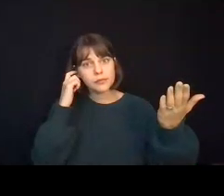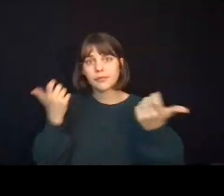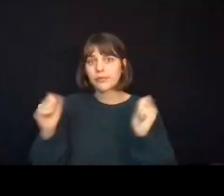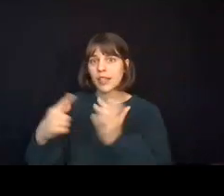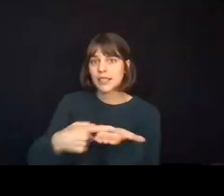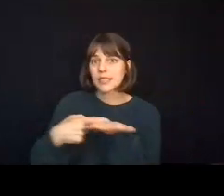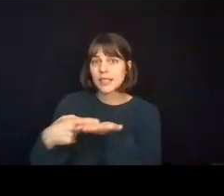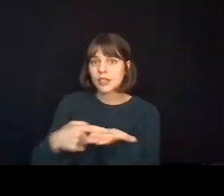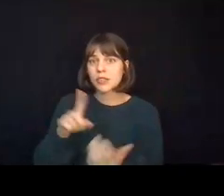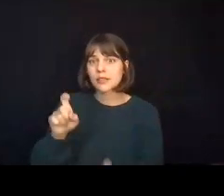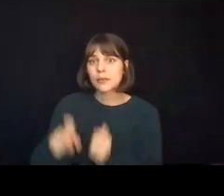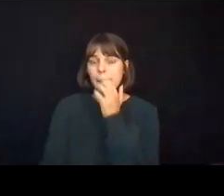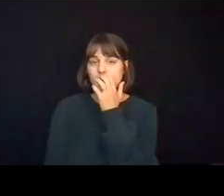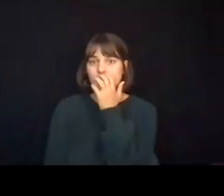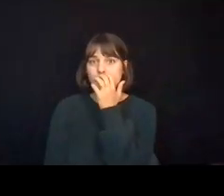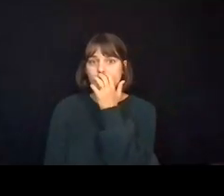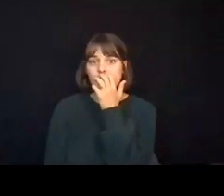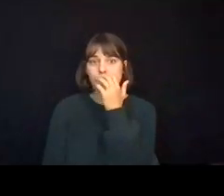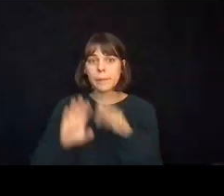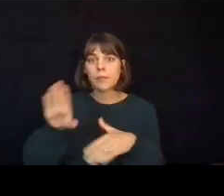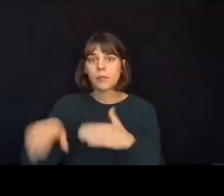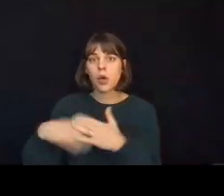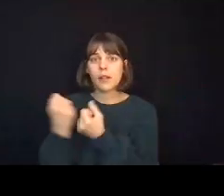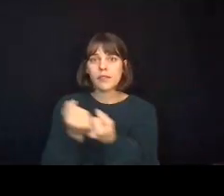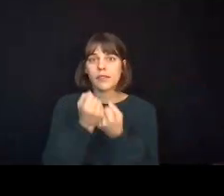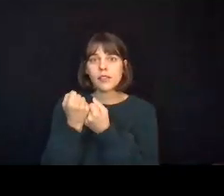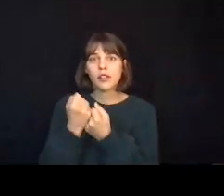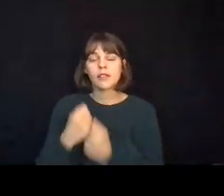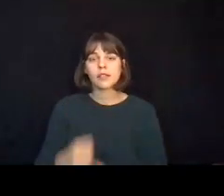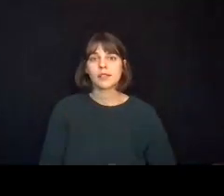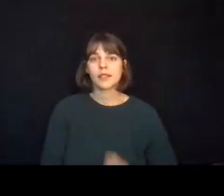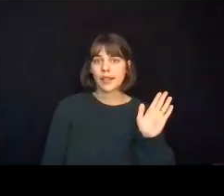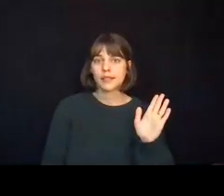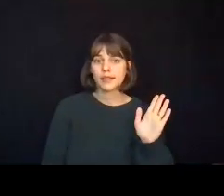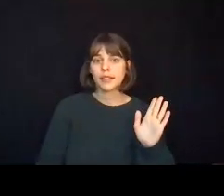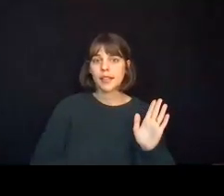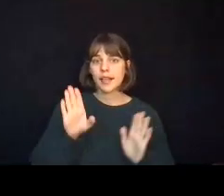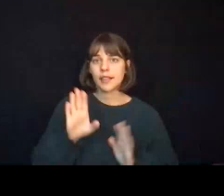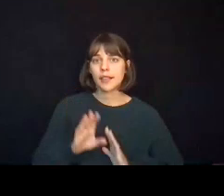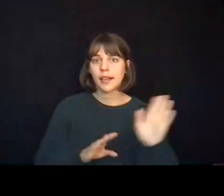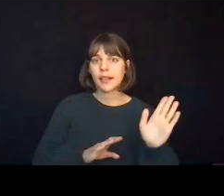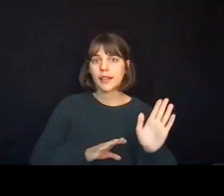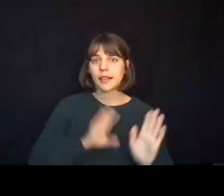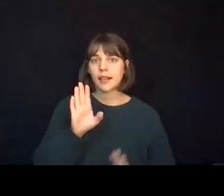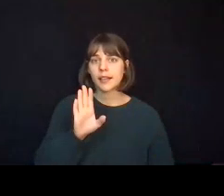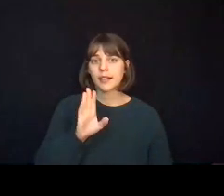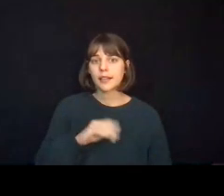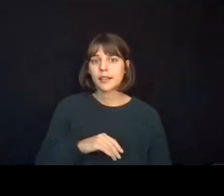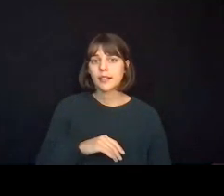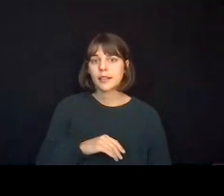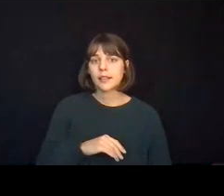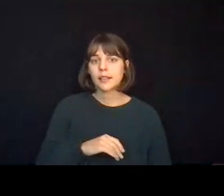Any discussion? All in favor? Aye. Aye. Aye. Aye.